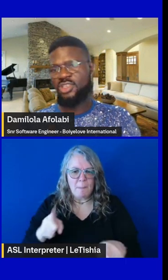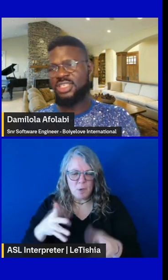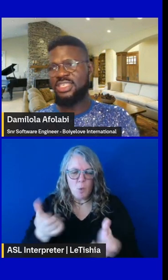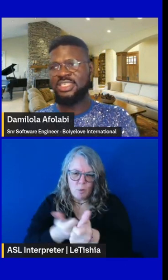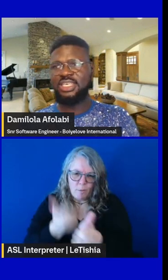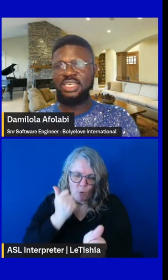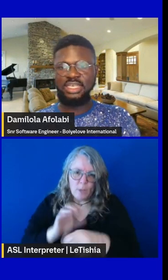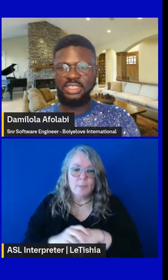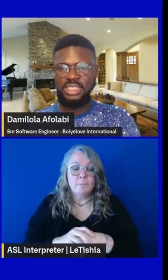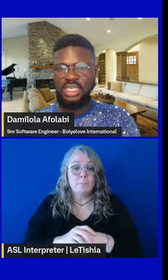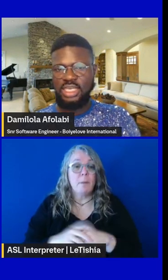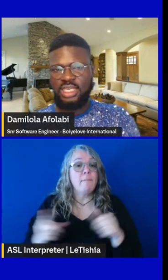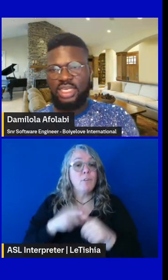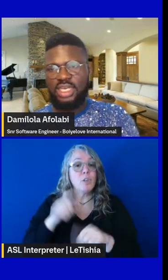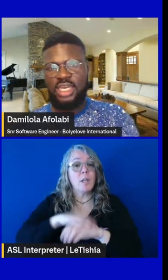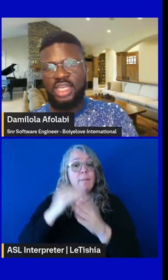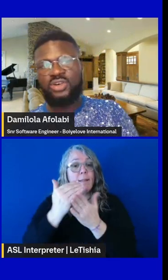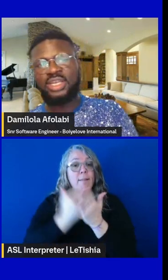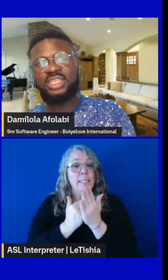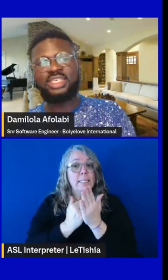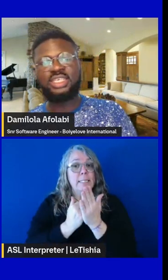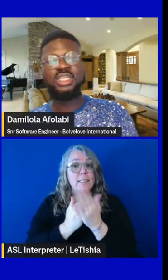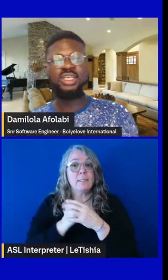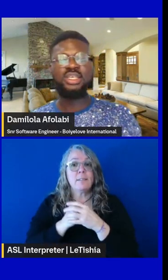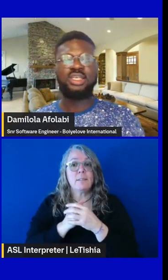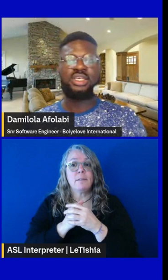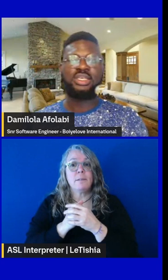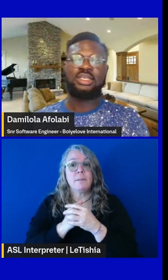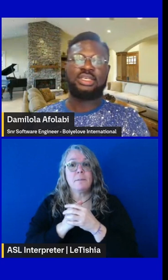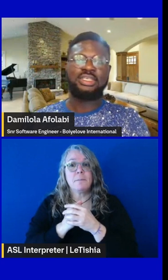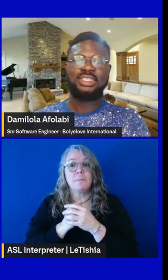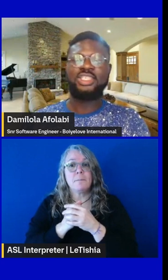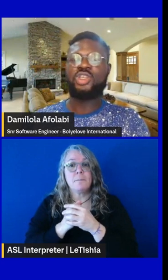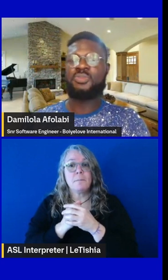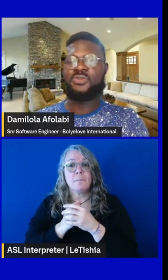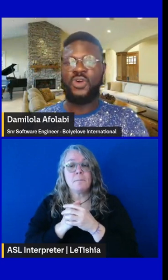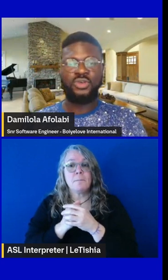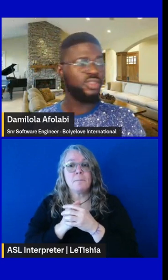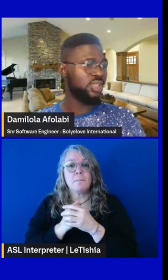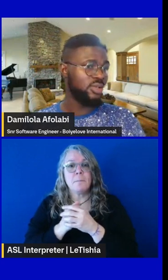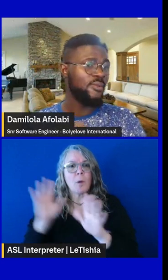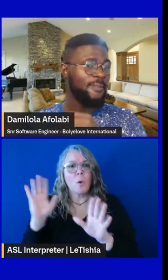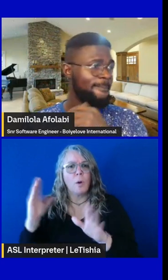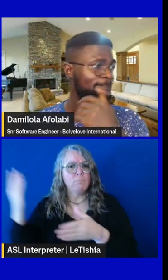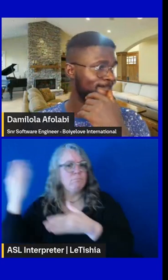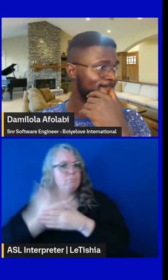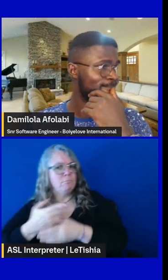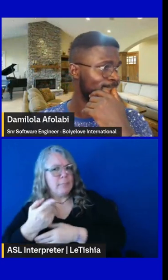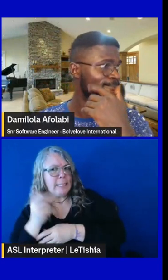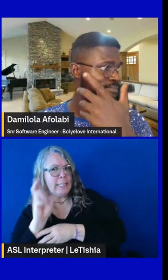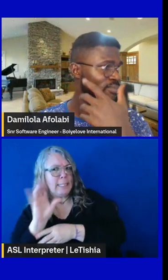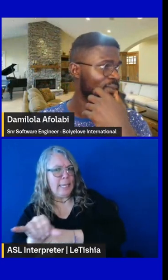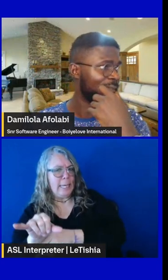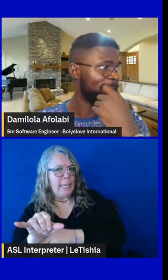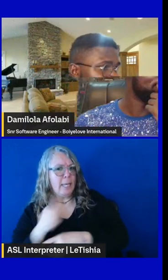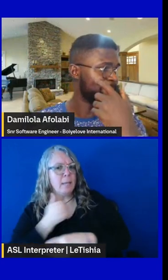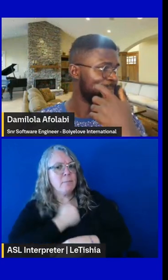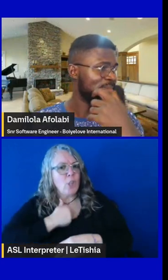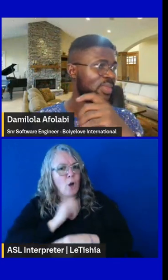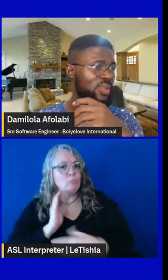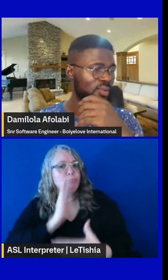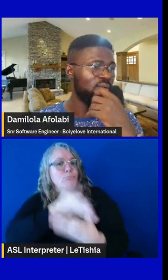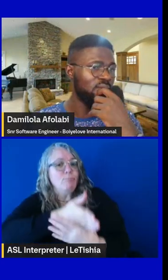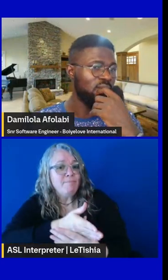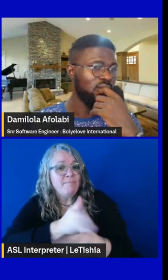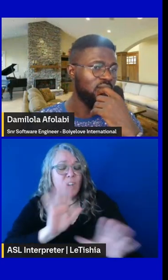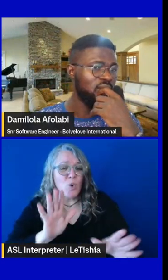The first on the list is incorrectly. Dami, sorry to interrupt you, my friend.